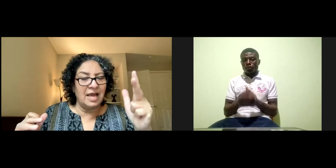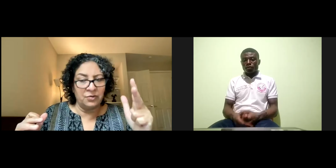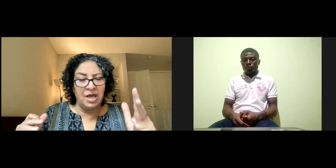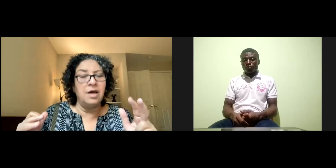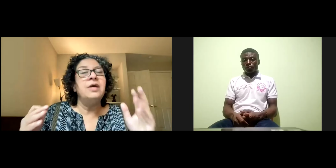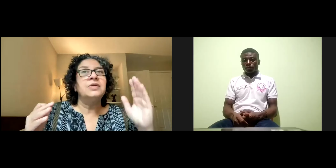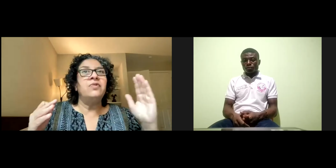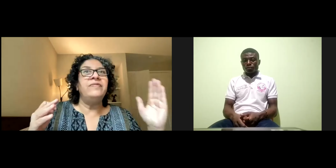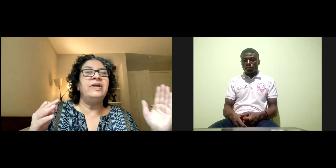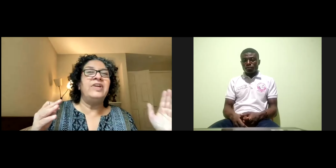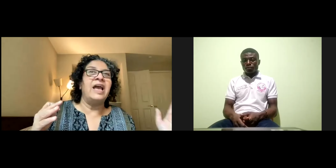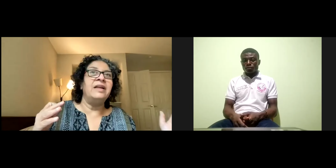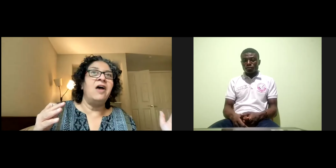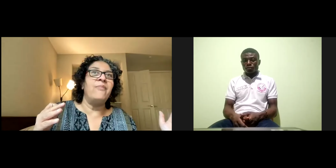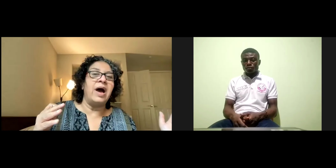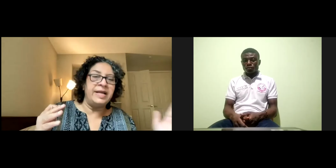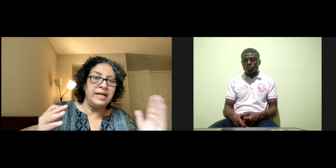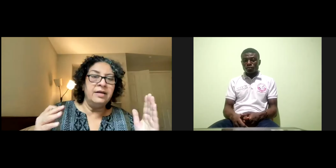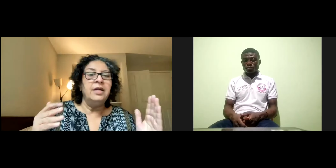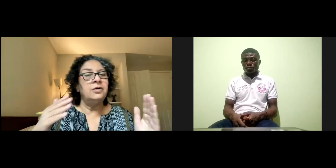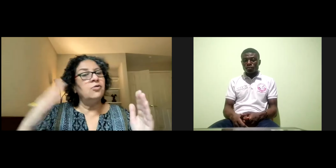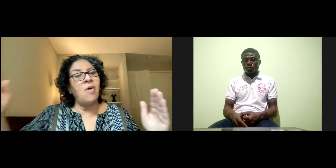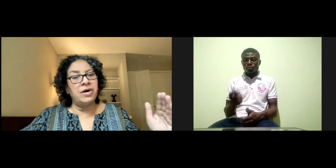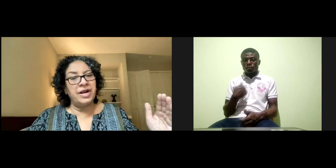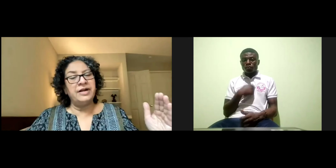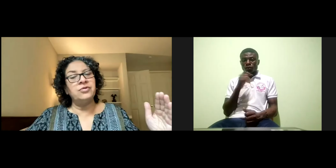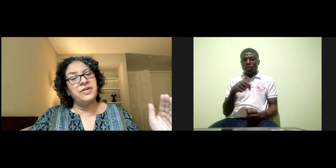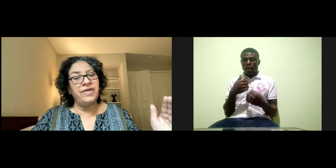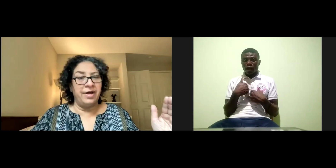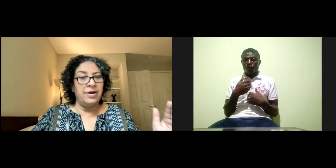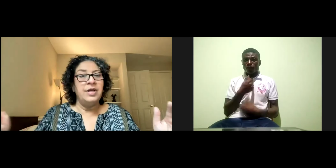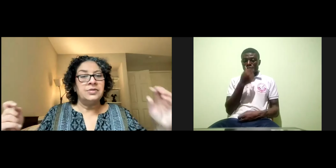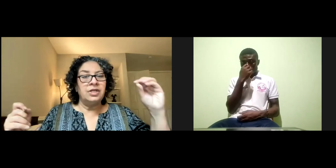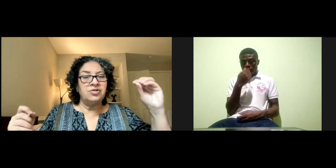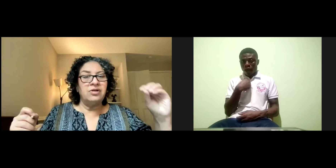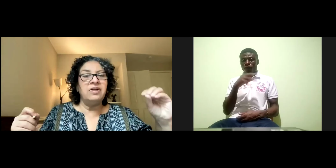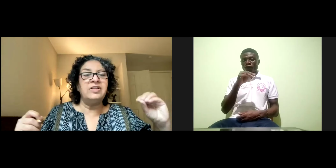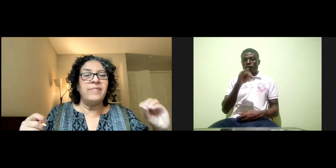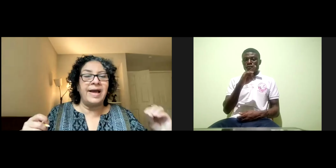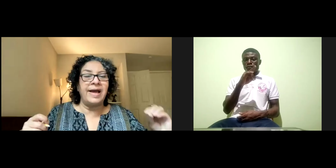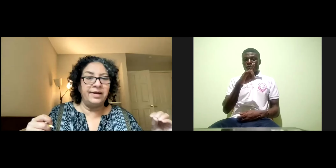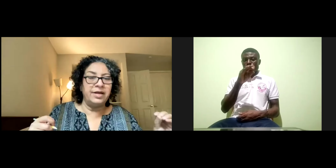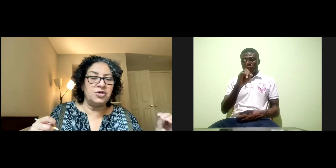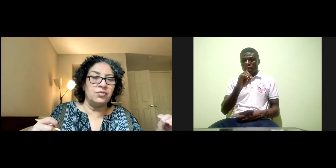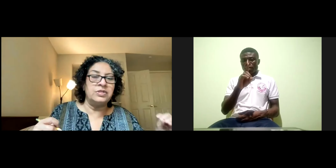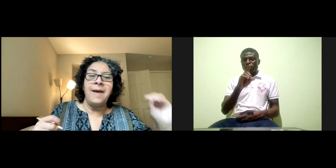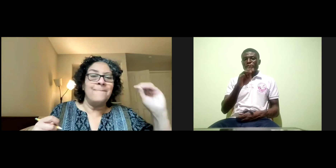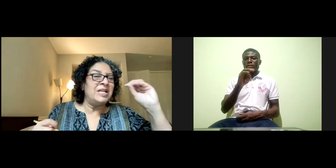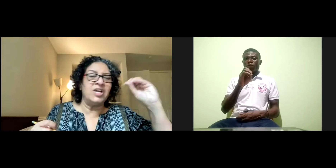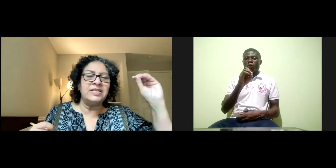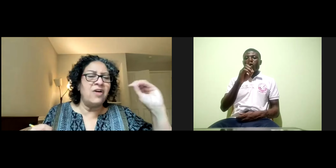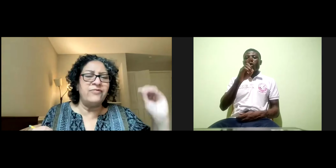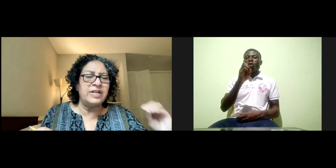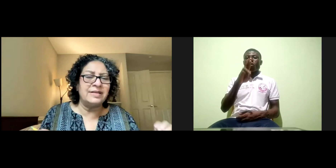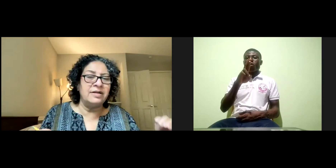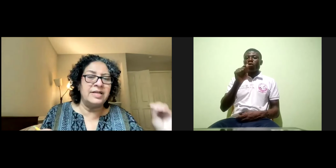and dyscalculia. So we can have mild to moderate to severe. So the children with milder issues may